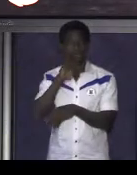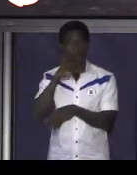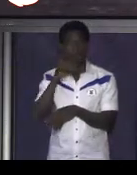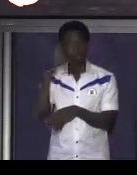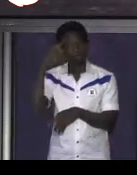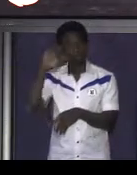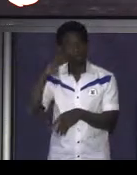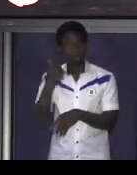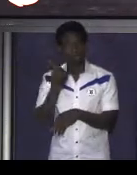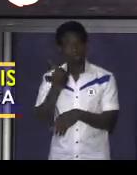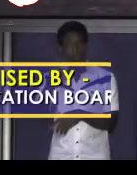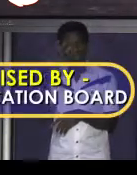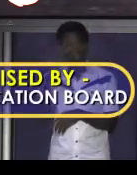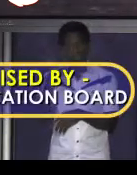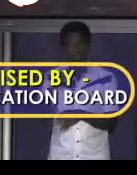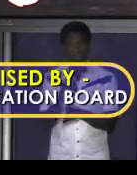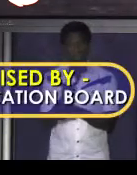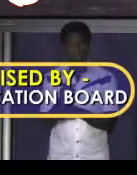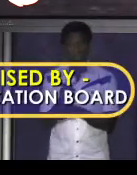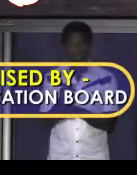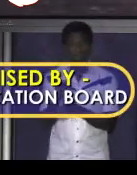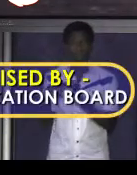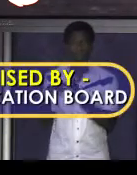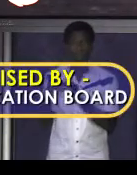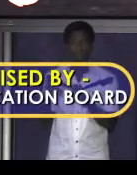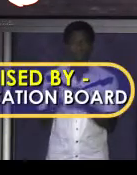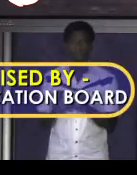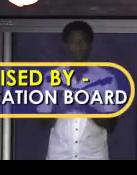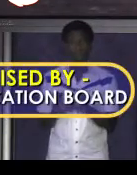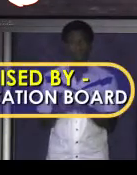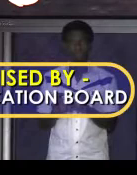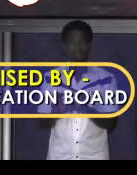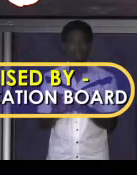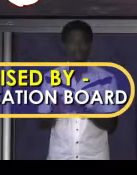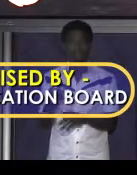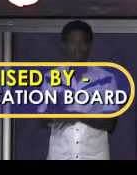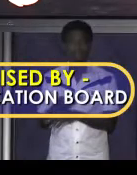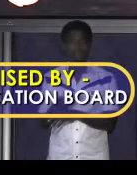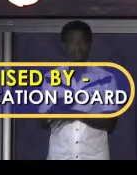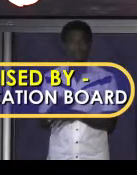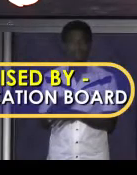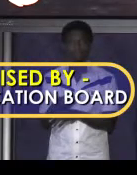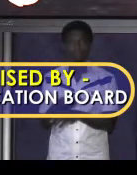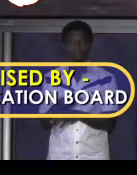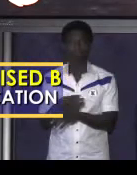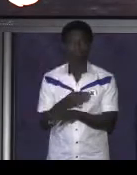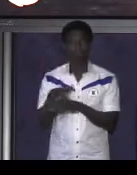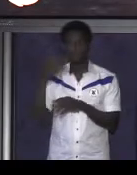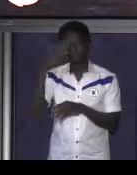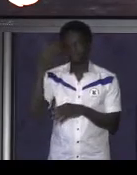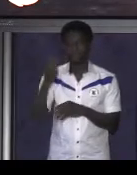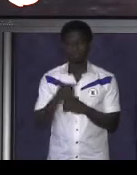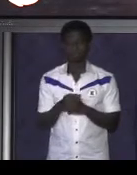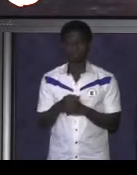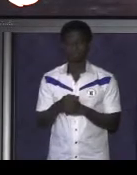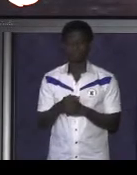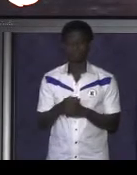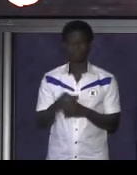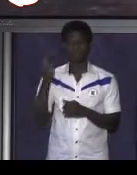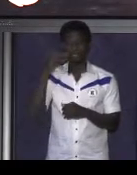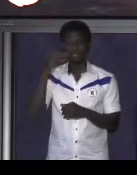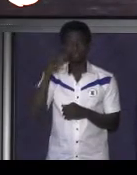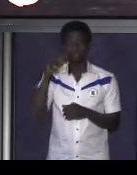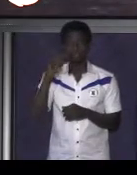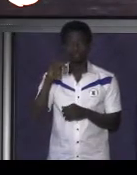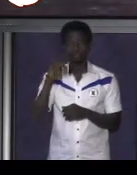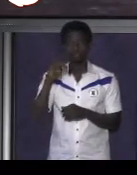for another beautifully packaged revision class on mathematics. Don't forget, Auntie Fumi